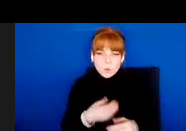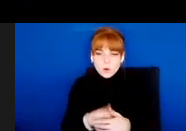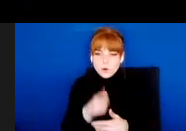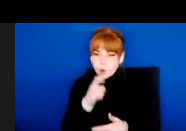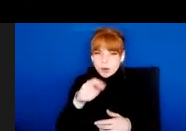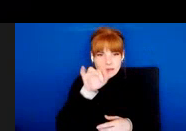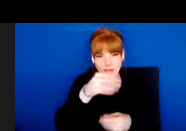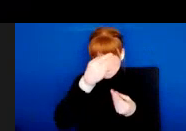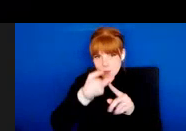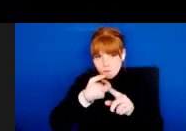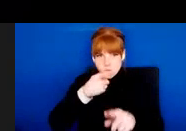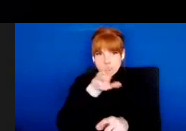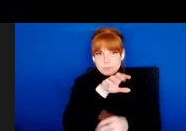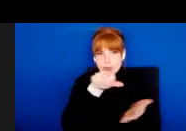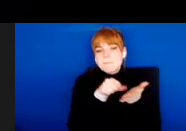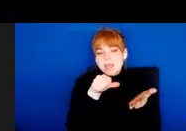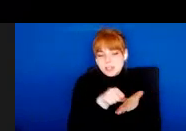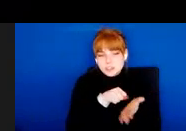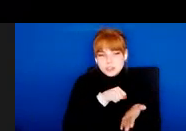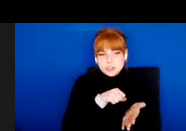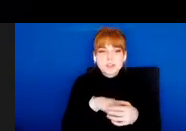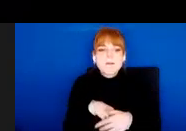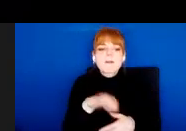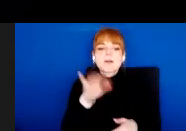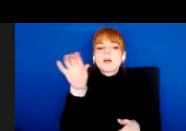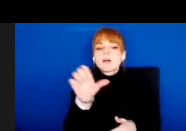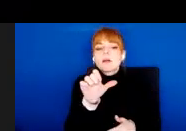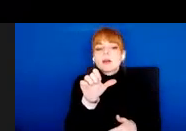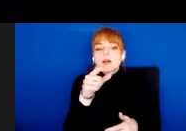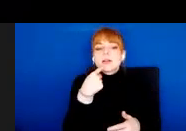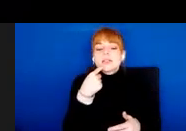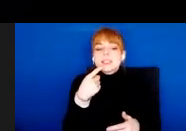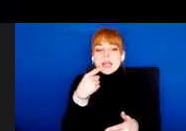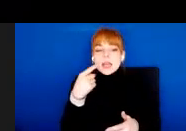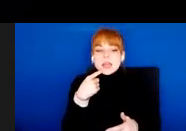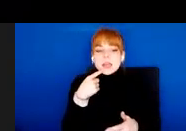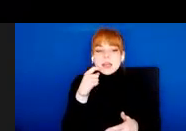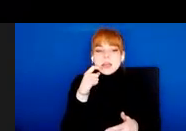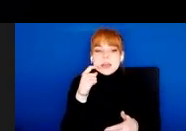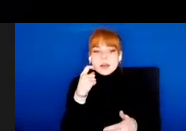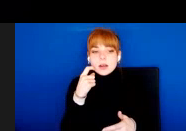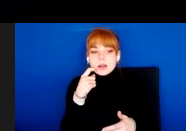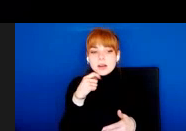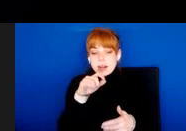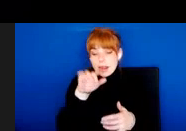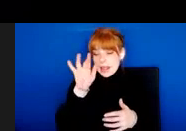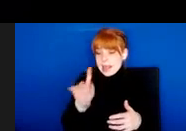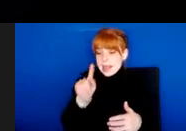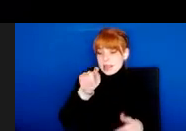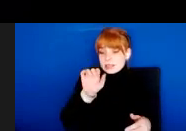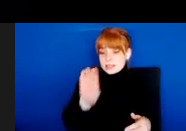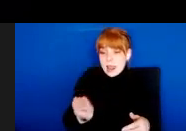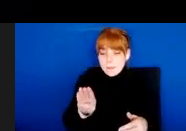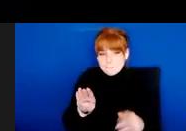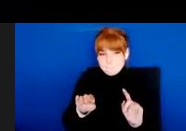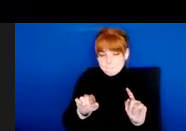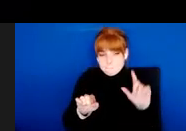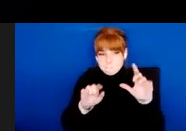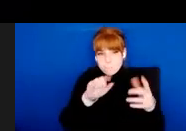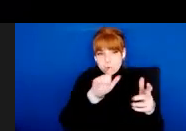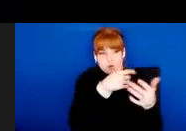that exact same color. It changes from gray to green when I hit tab with the keyboard, and the focus changes from that gray to